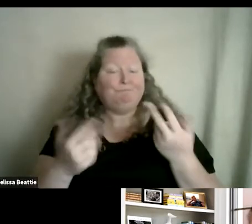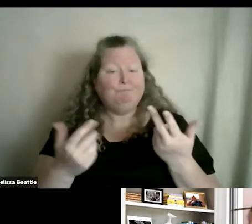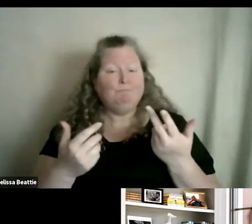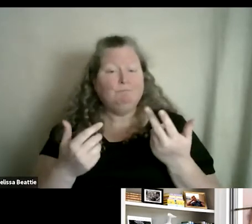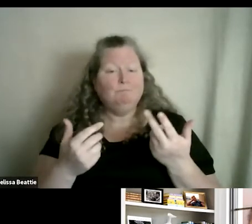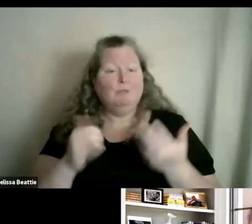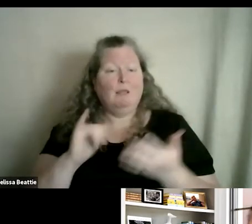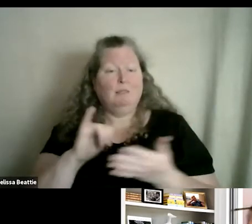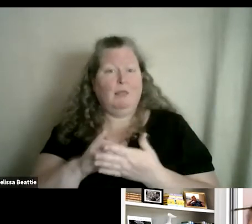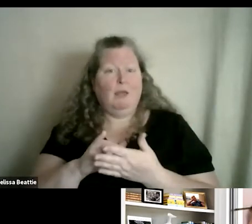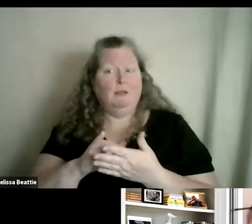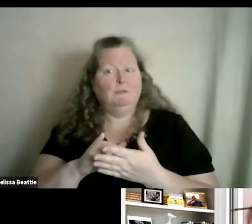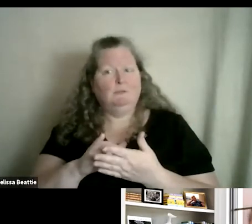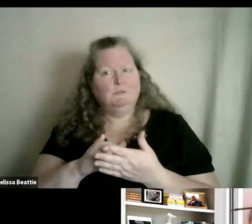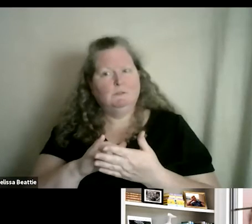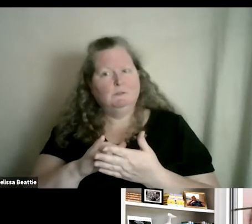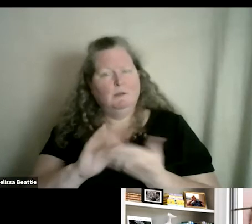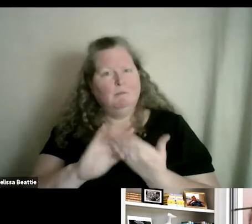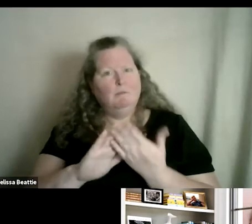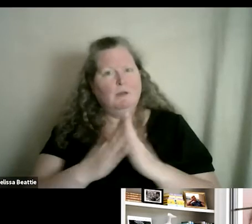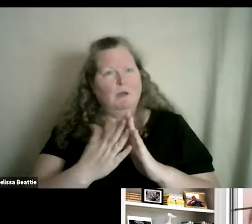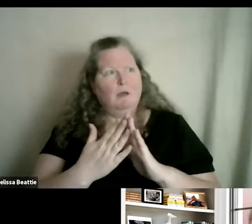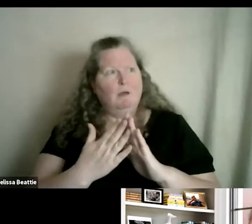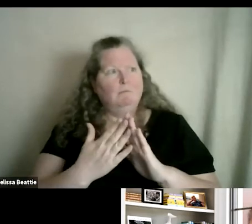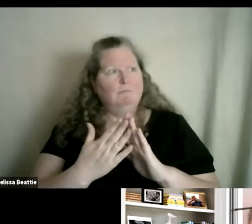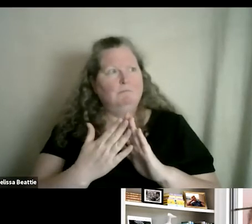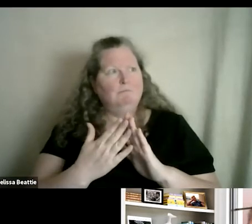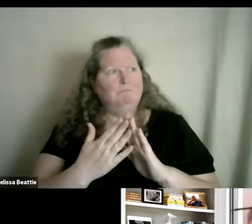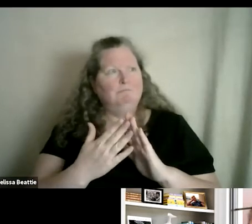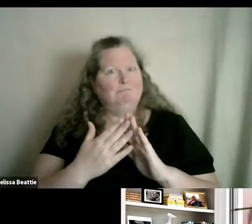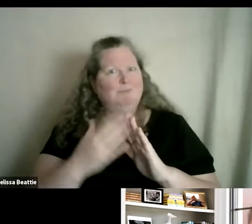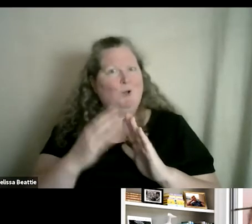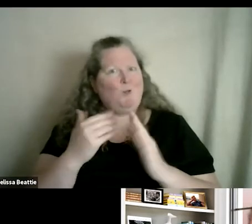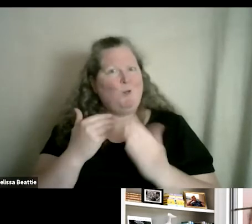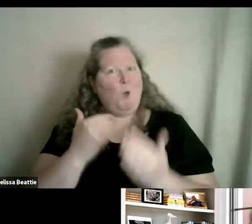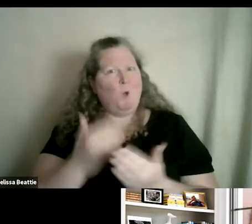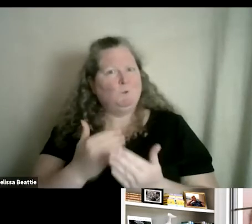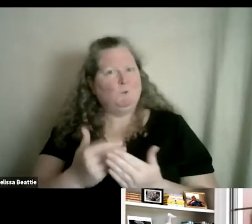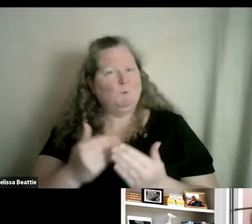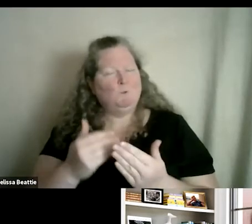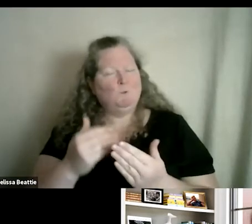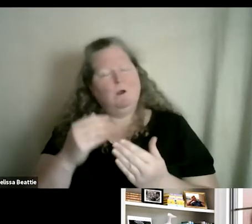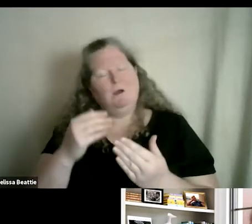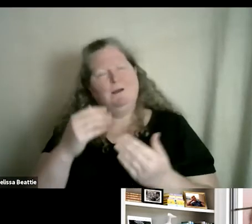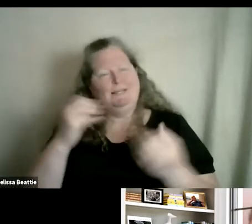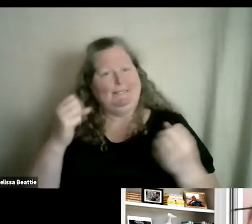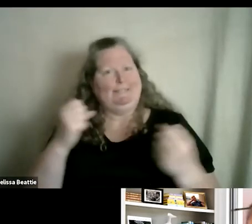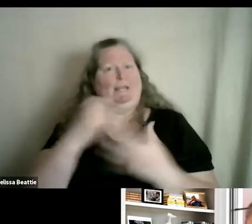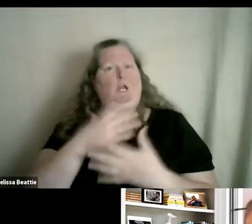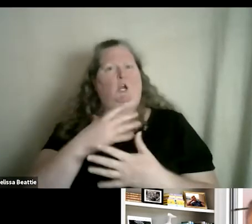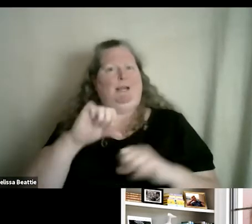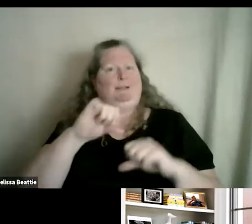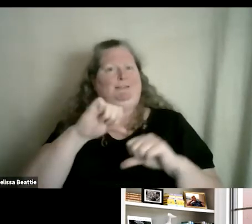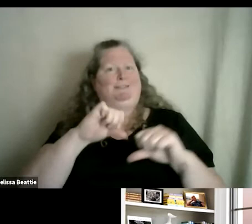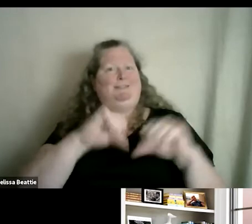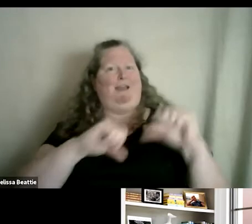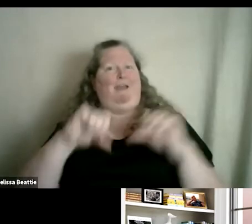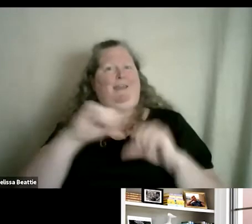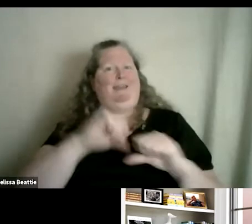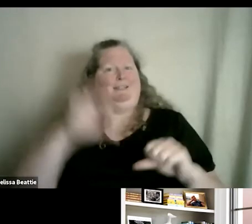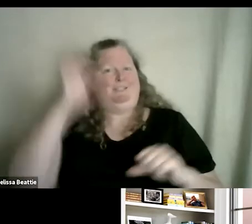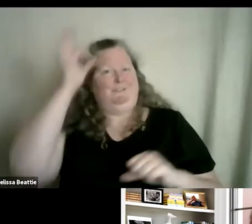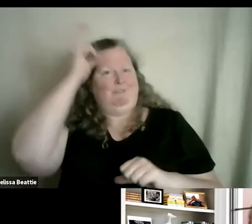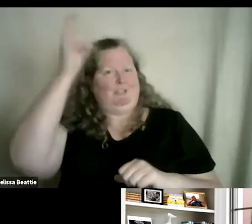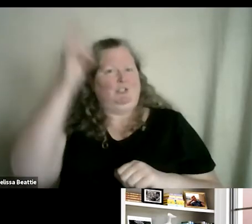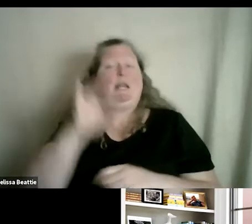into scary science fiction, apocalyptic kind of stuff. We get into like Max Headroom stuff.